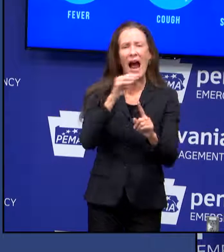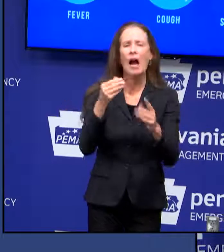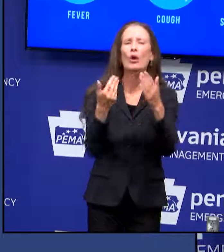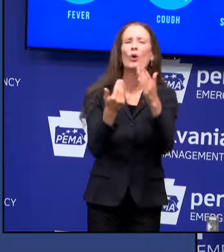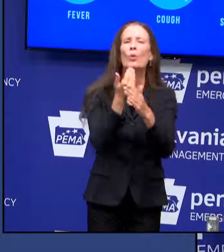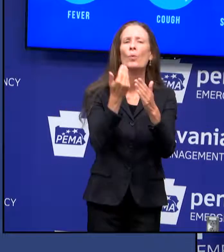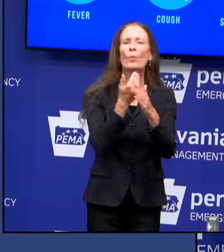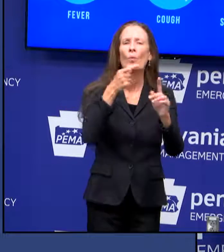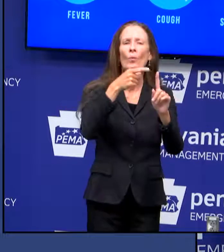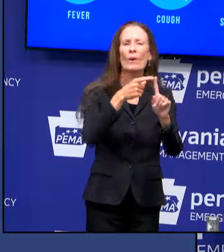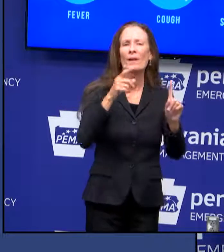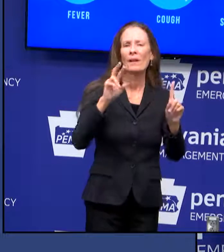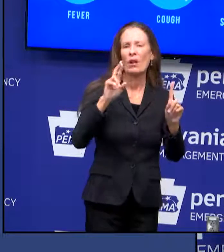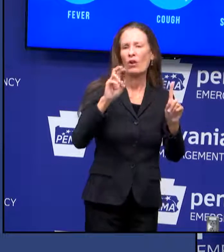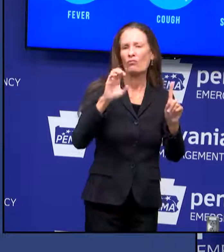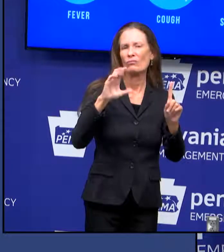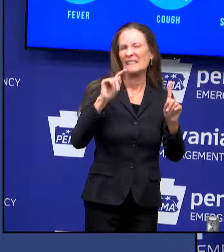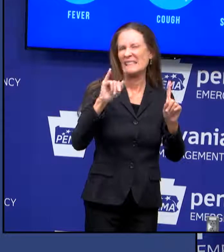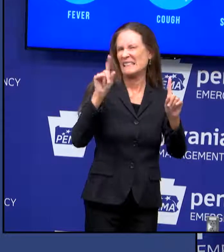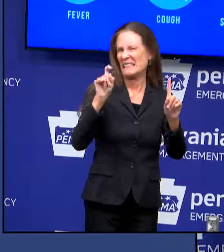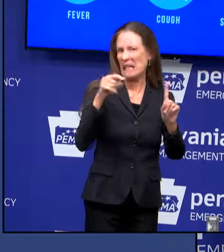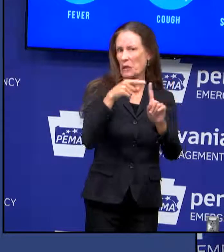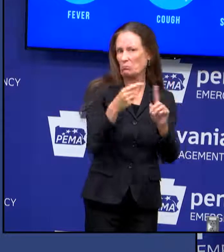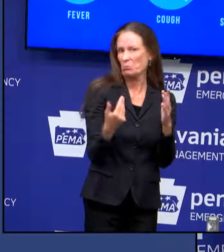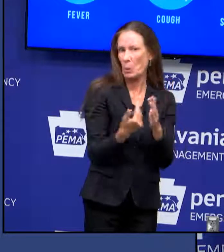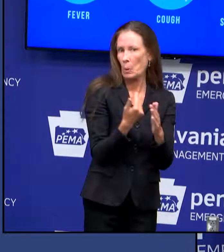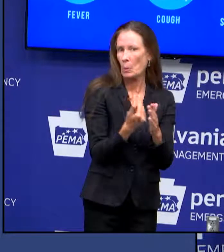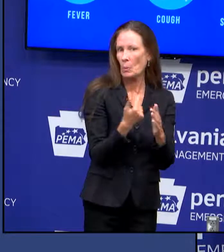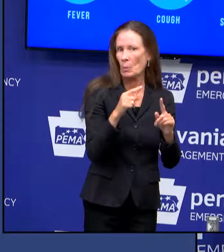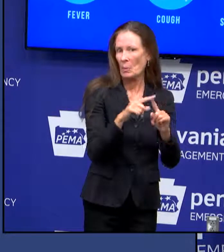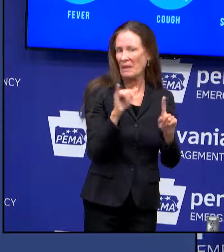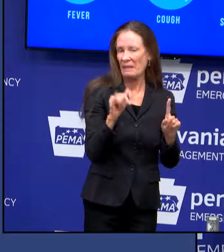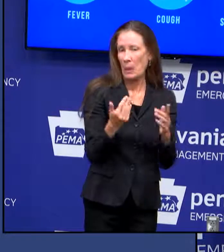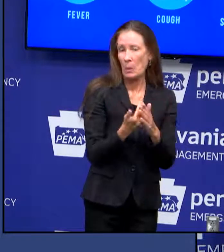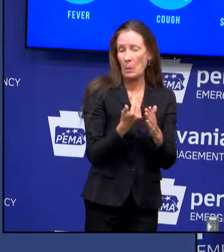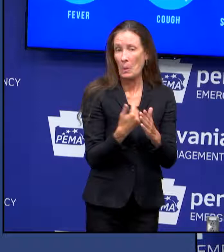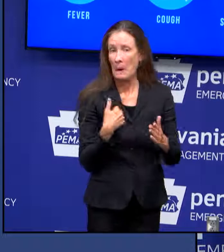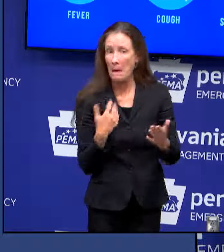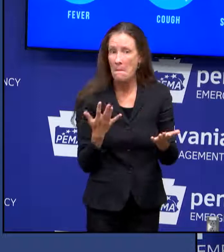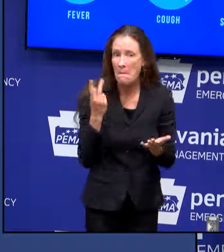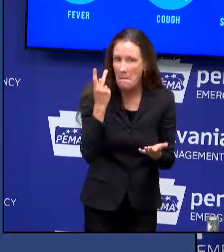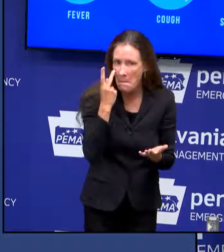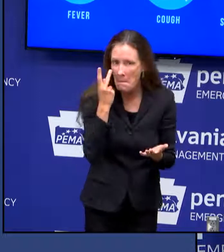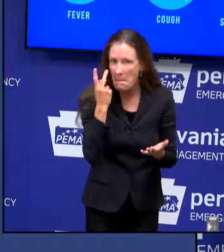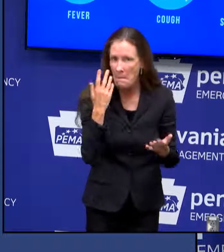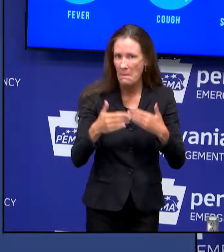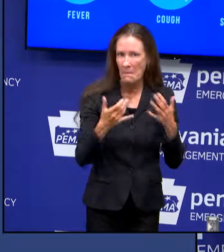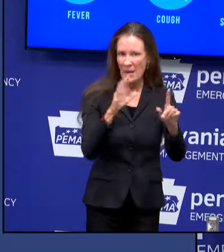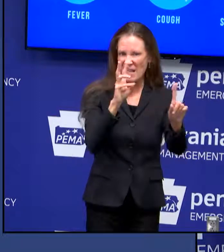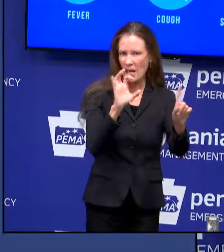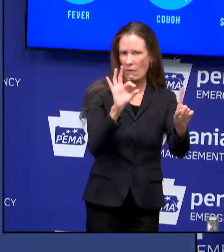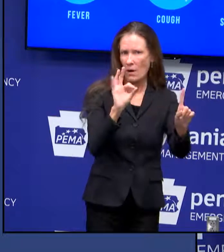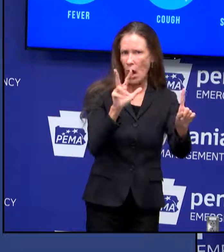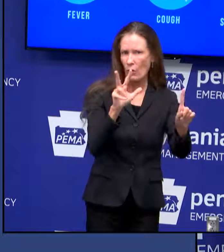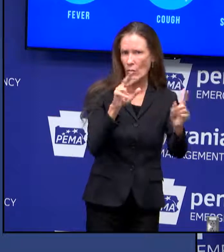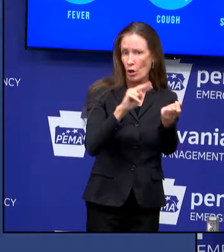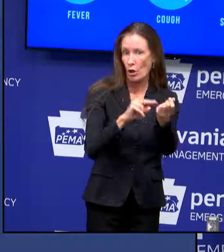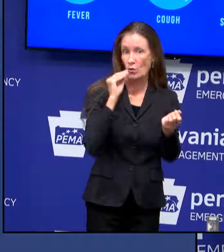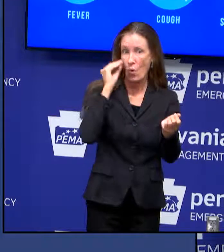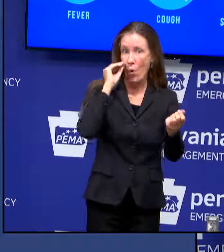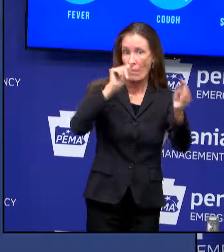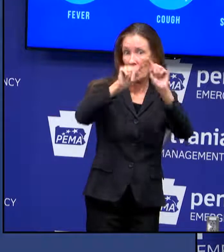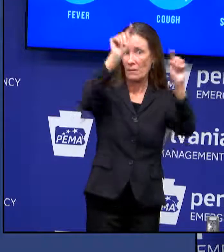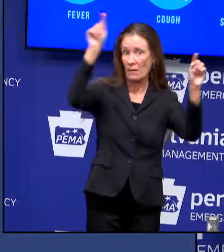long-term care living facilities. There are 693, I believe, nursing homes, but there's over 1,200 assisted